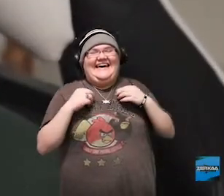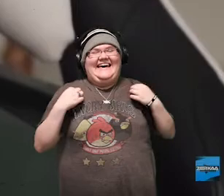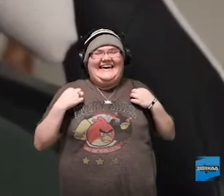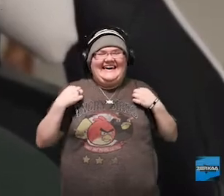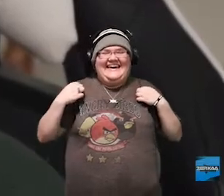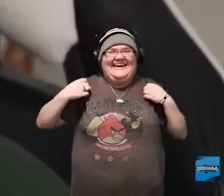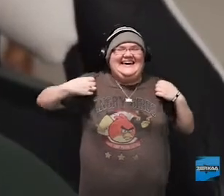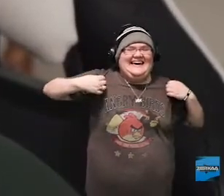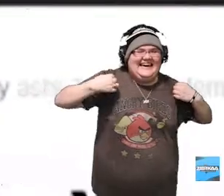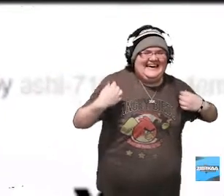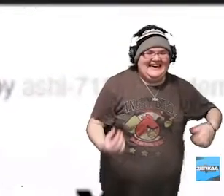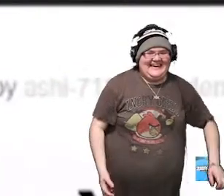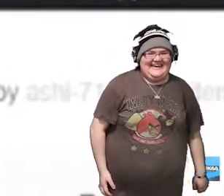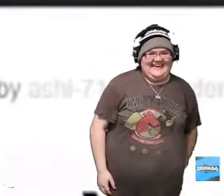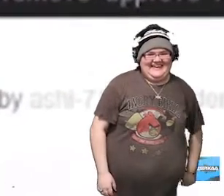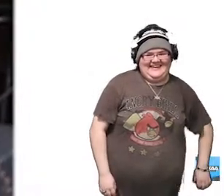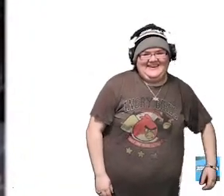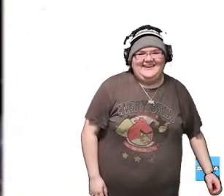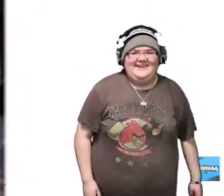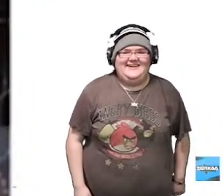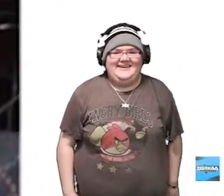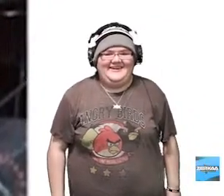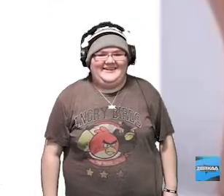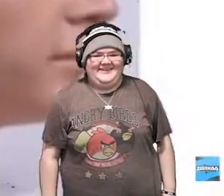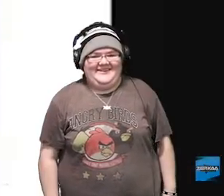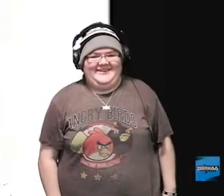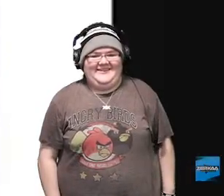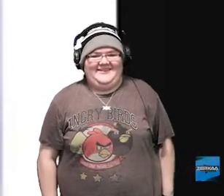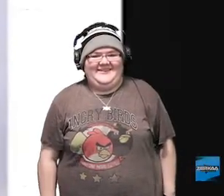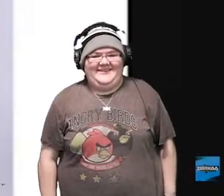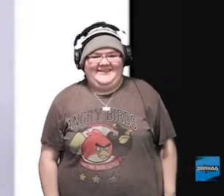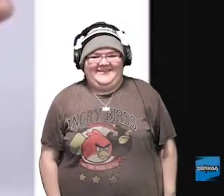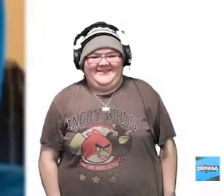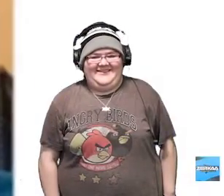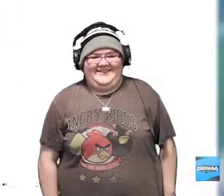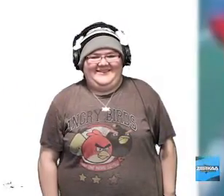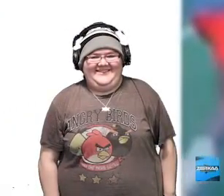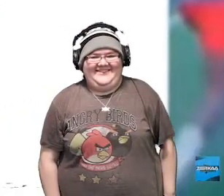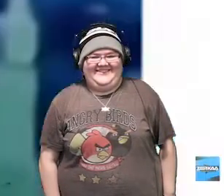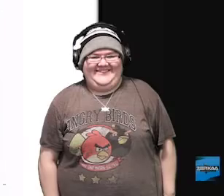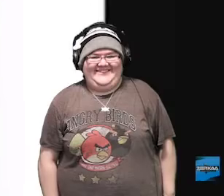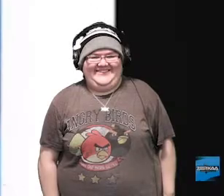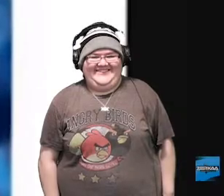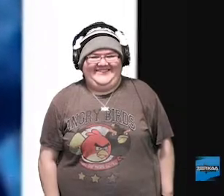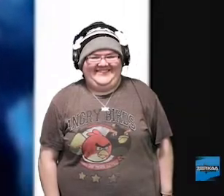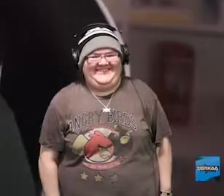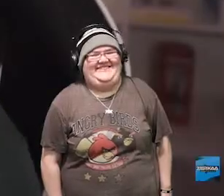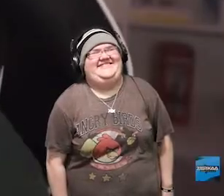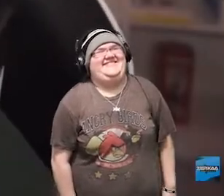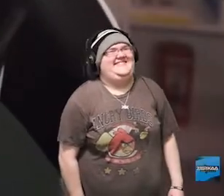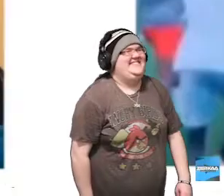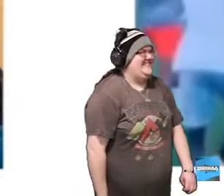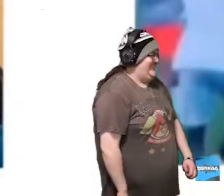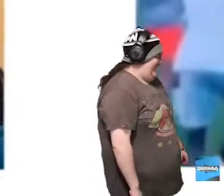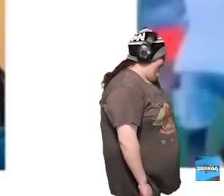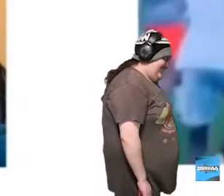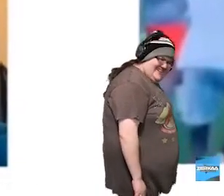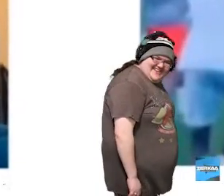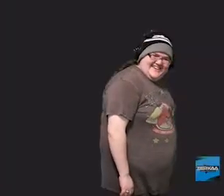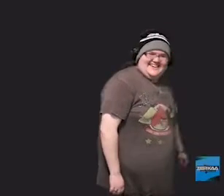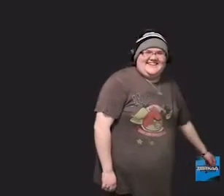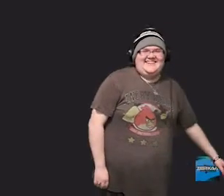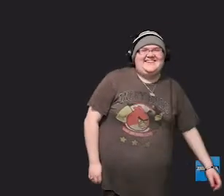We'll move on. You can't deny it. You see this crack? You see this head? Crackhead. Don't leave me! I love